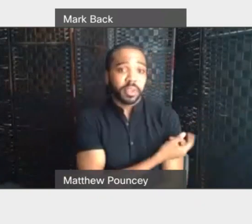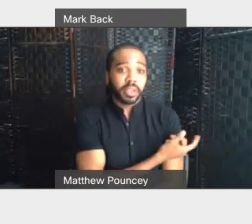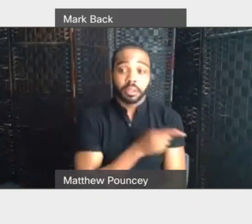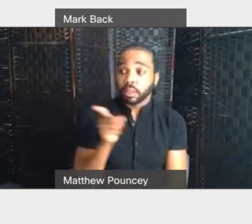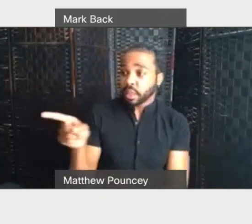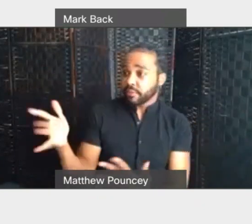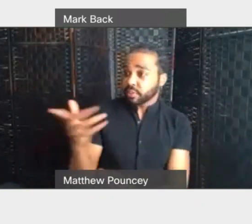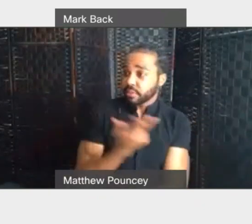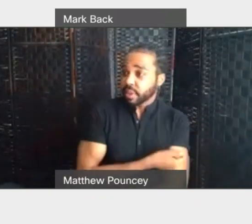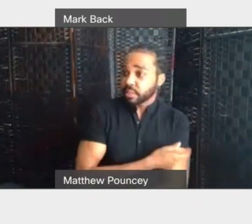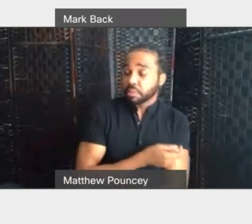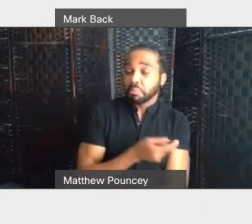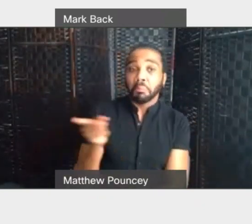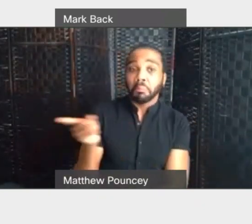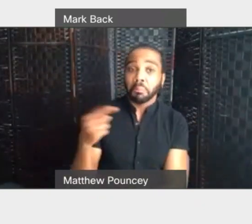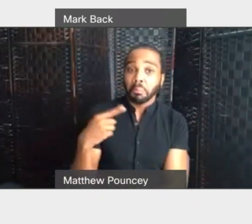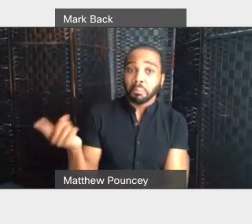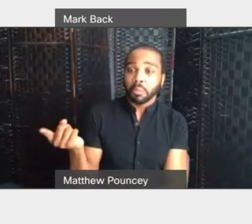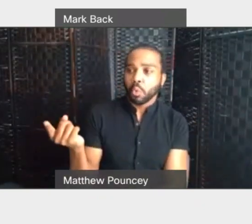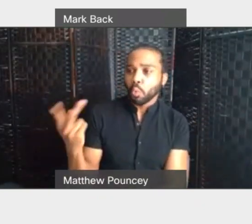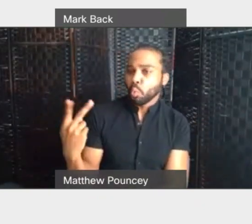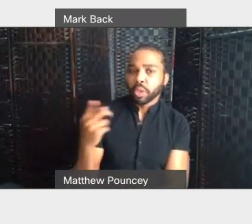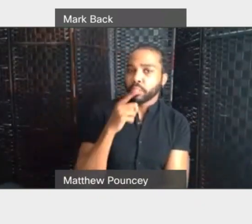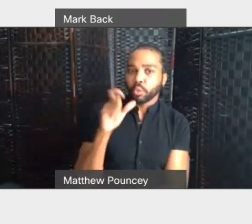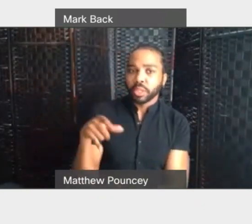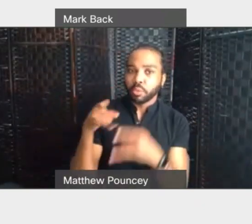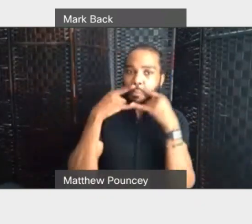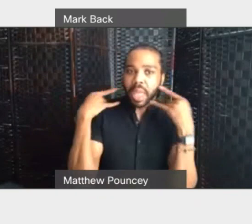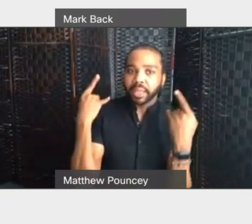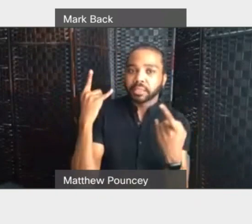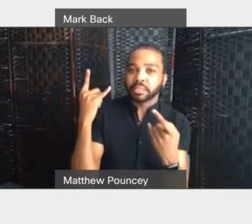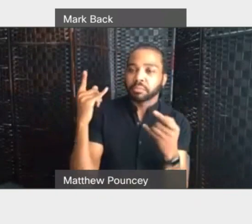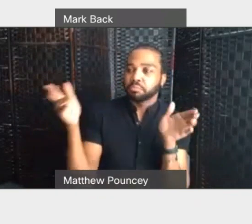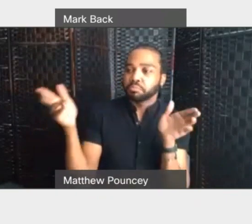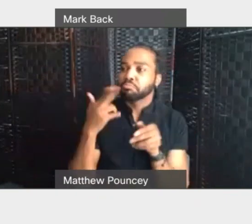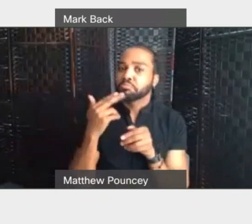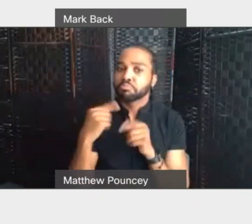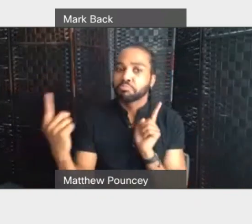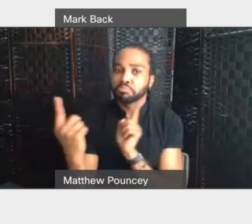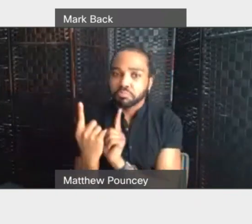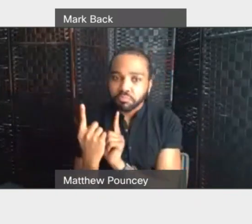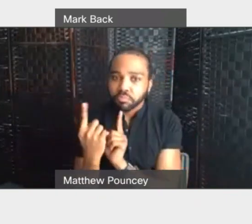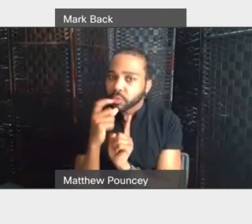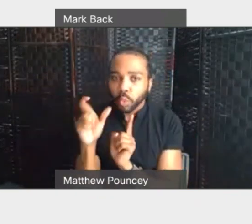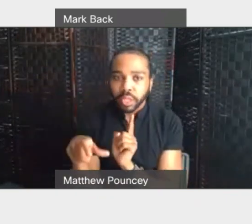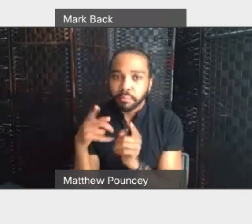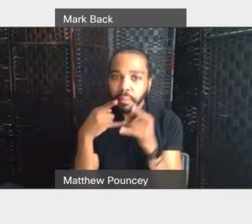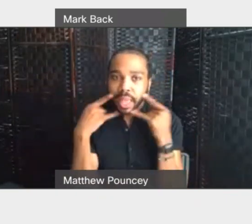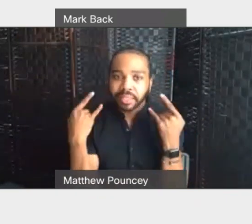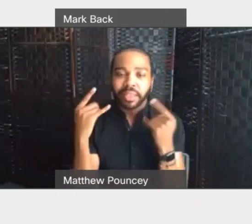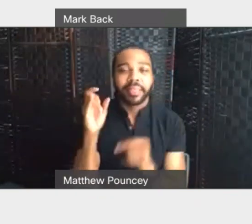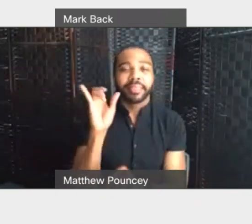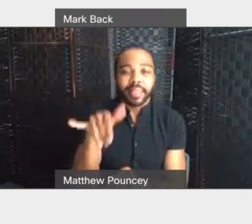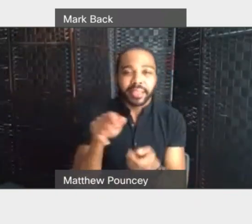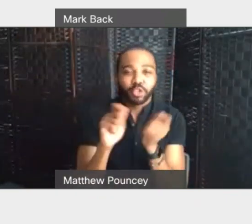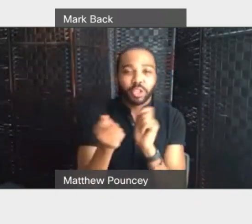been vaccinated, we don't need to wear masks in that small gathering. That's the change